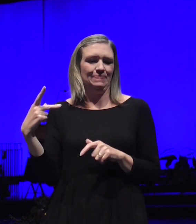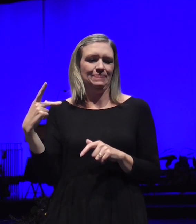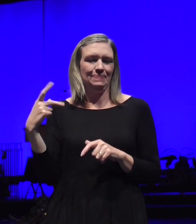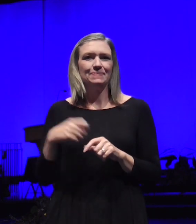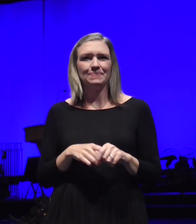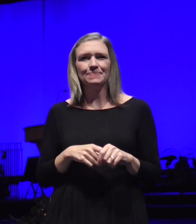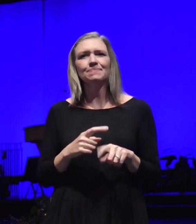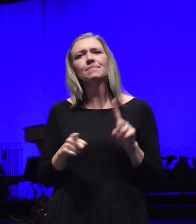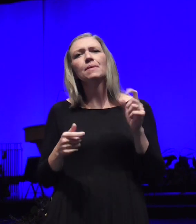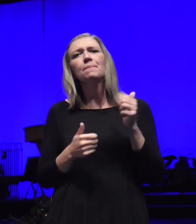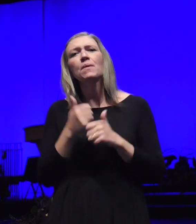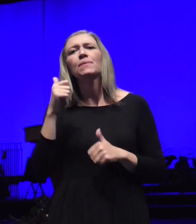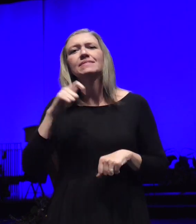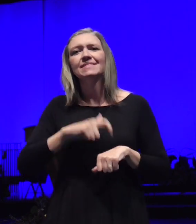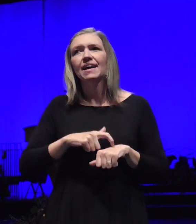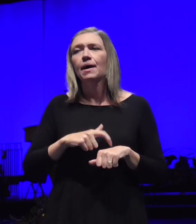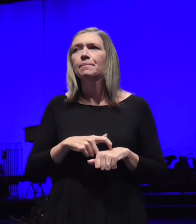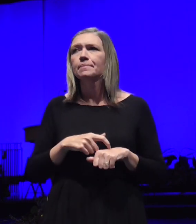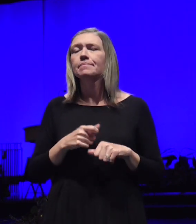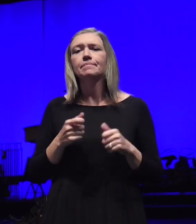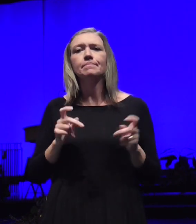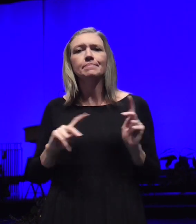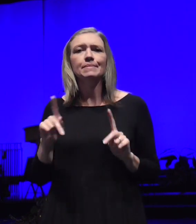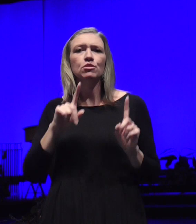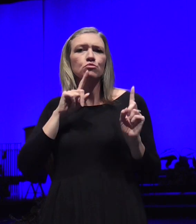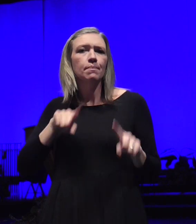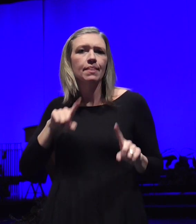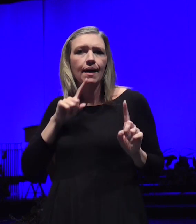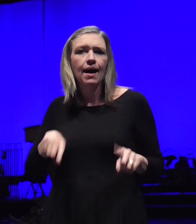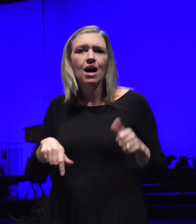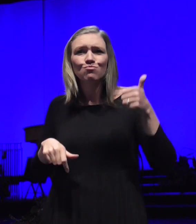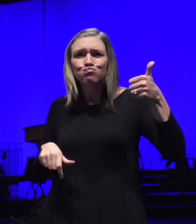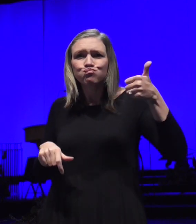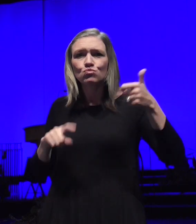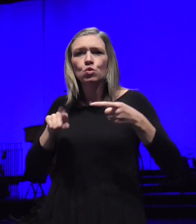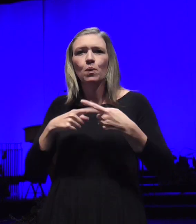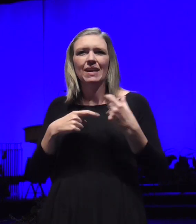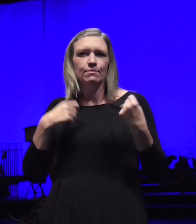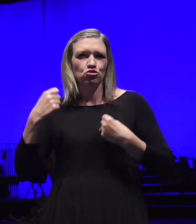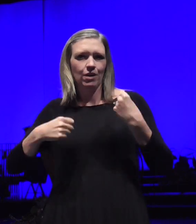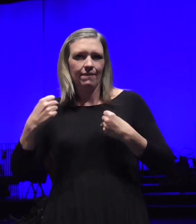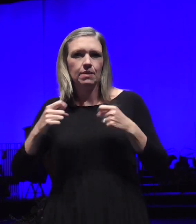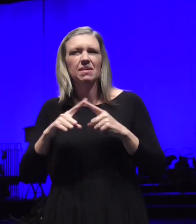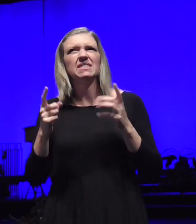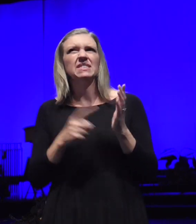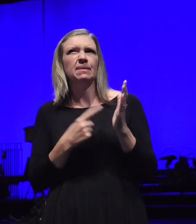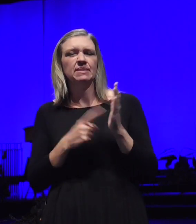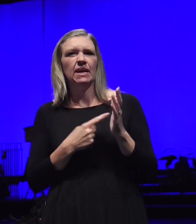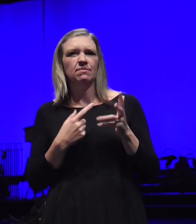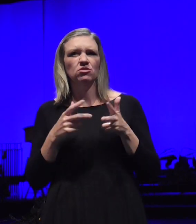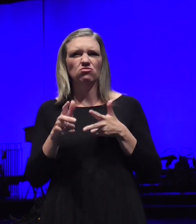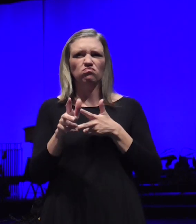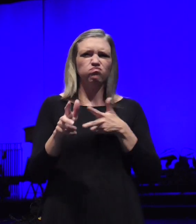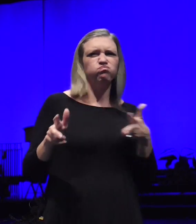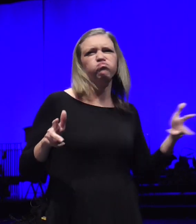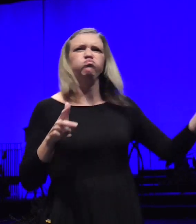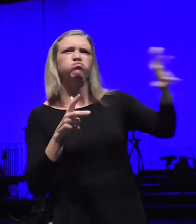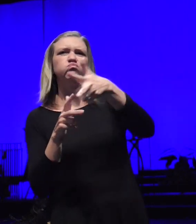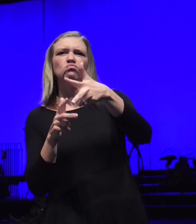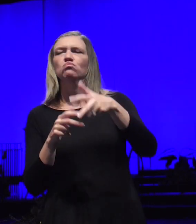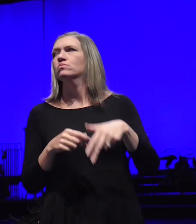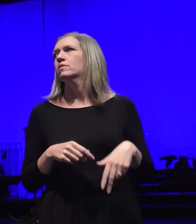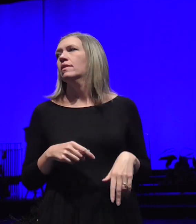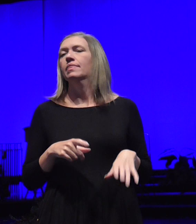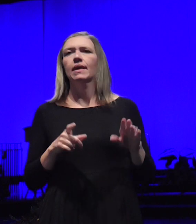But most of the time, I get really good replies from people when I'm driving, but sometimes those big old truck drivers go around me, and they